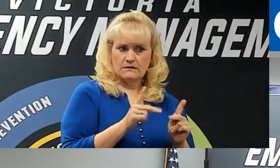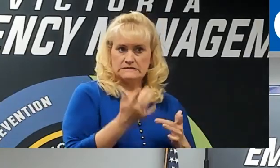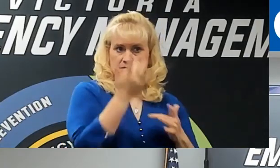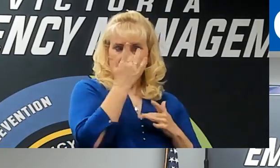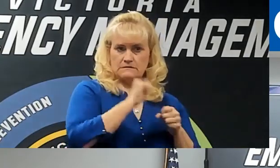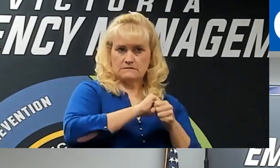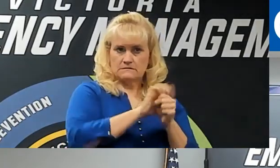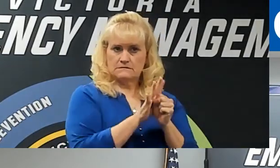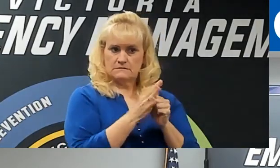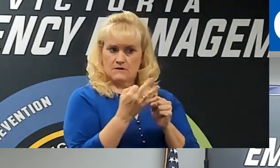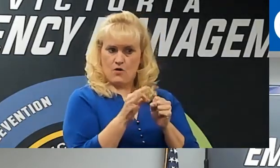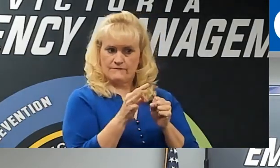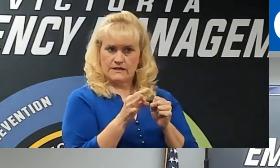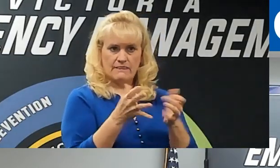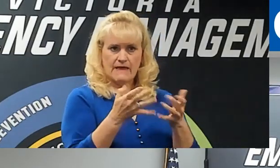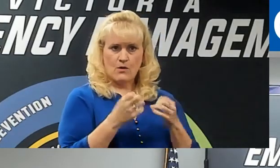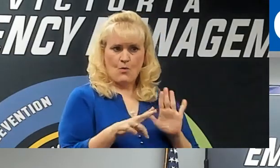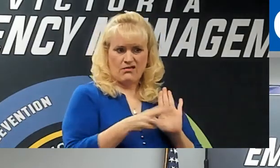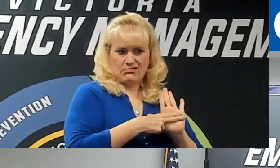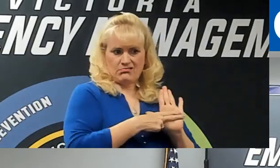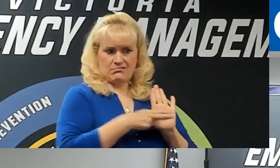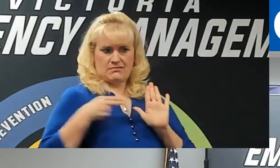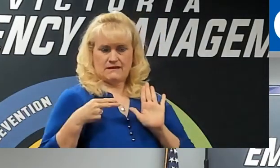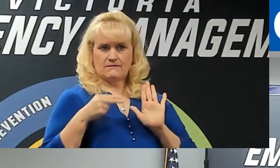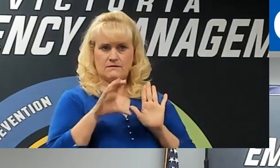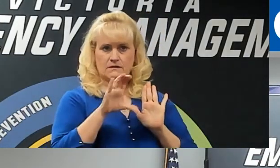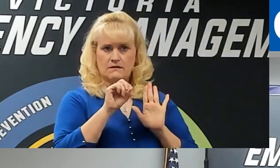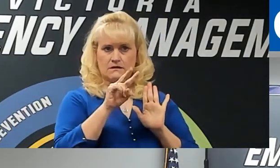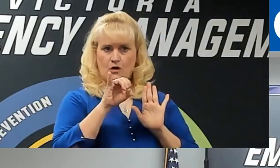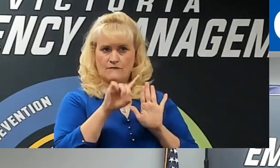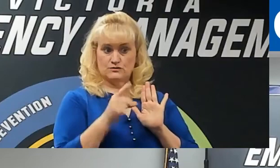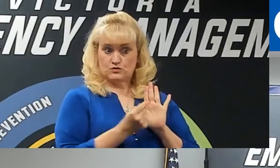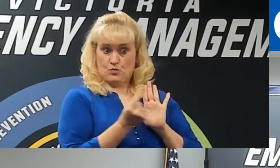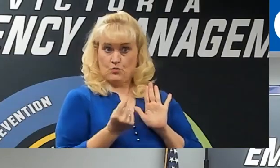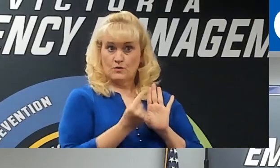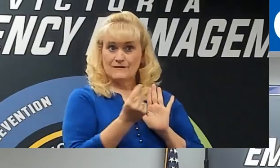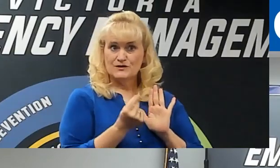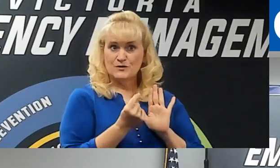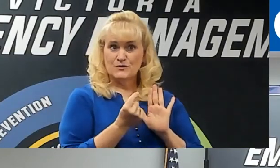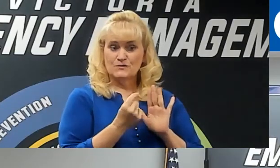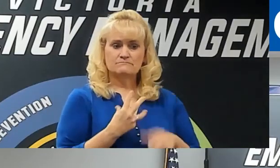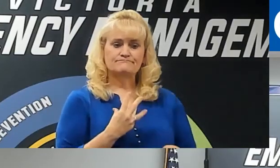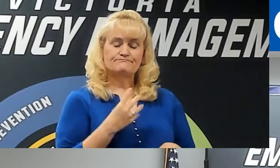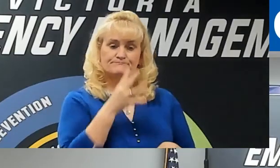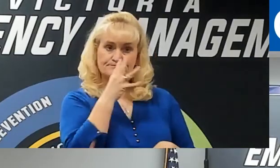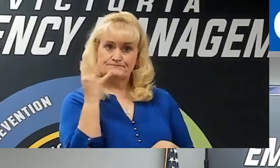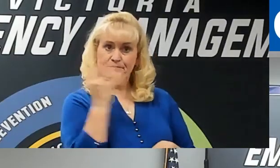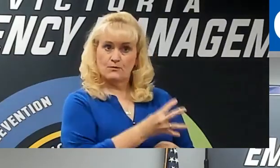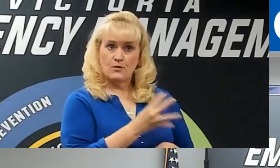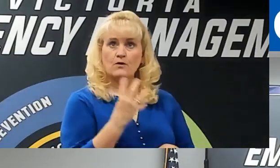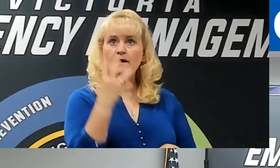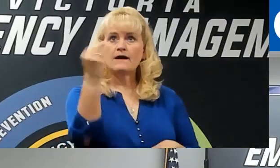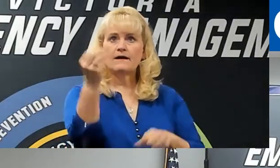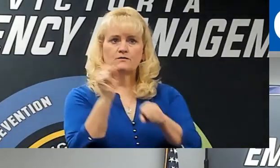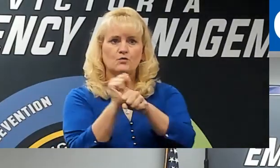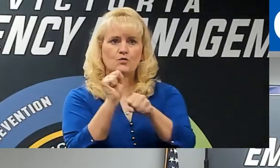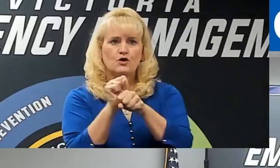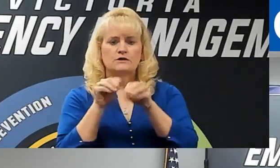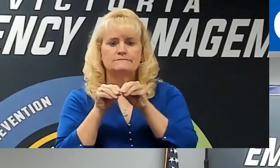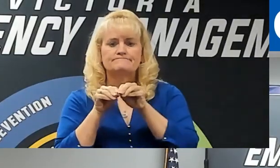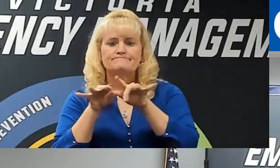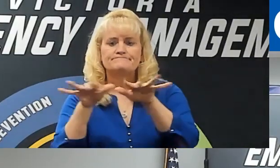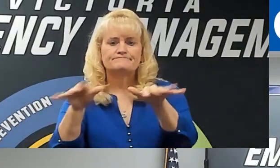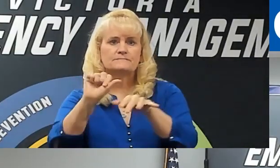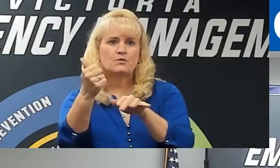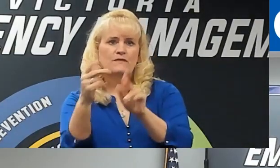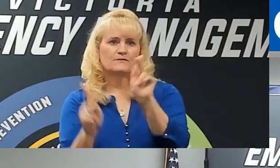stigma of having COVID, so they go to work, go out and about, infect other people.